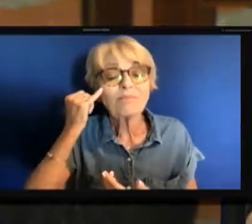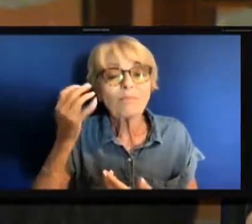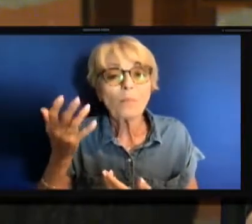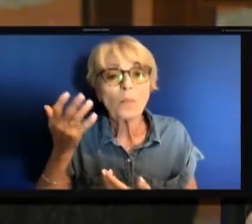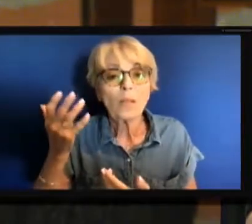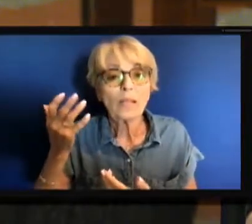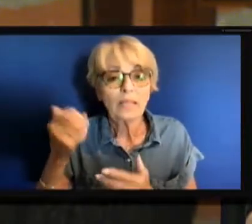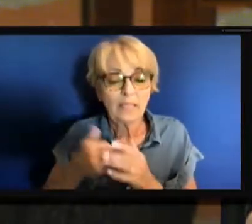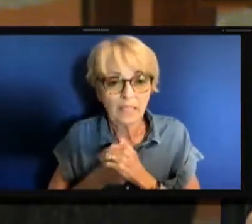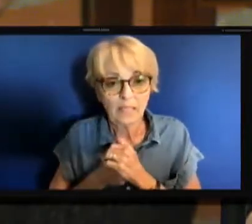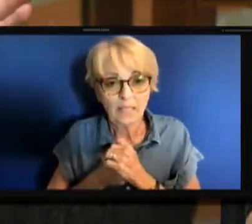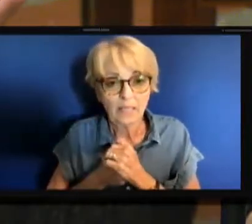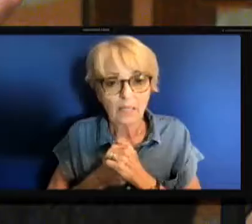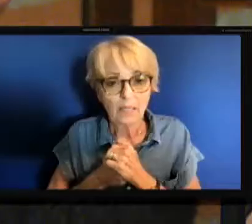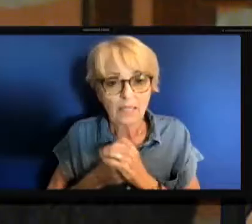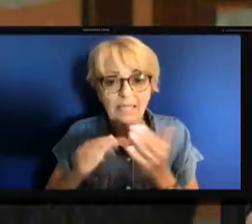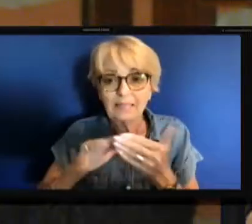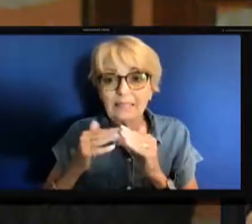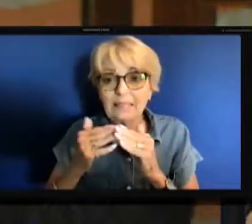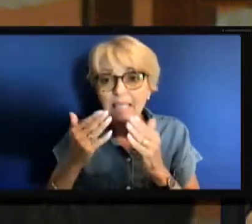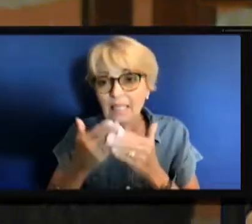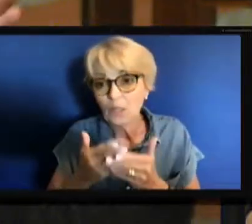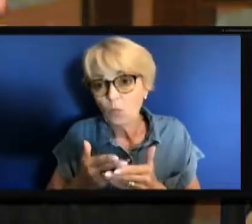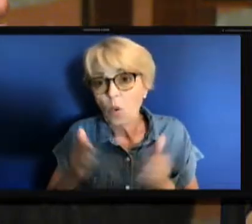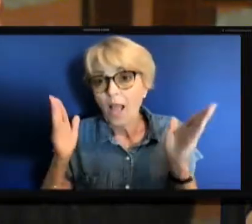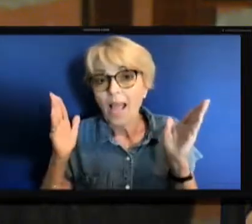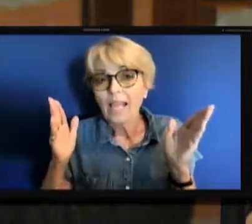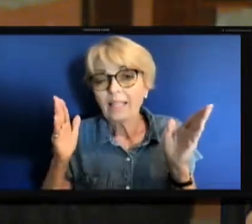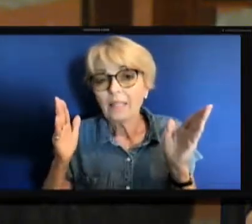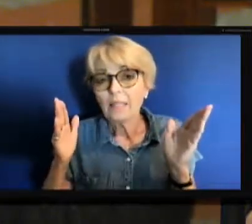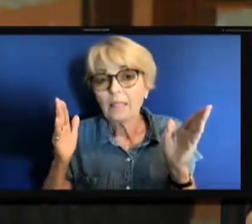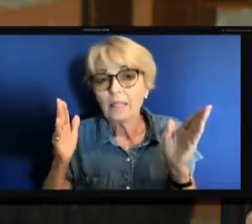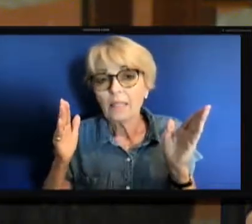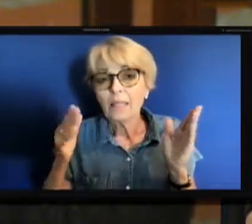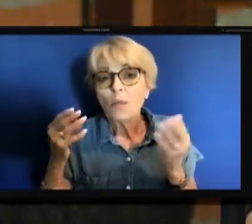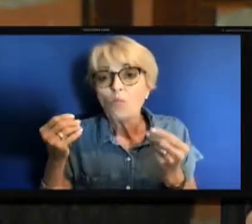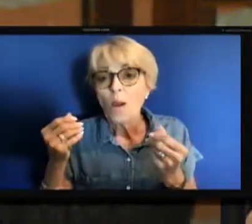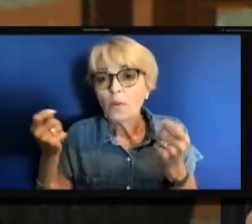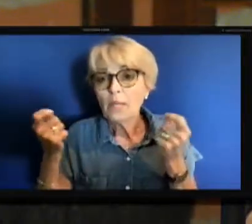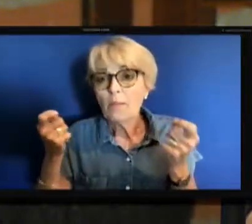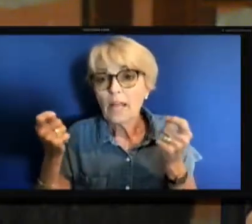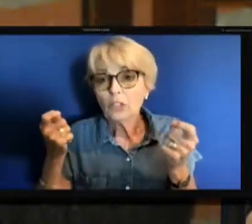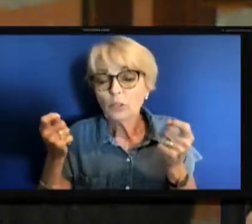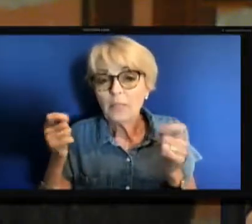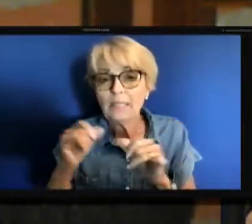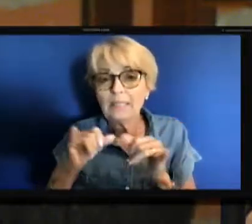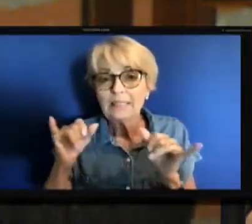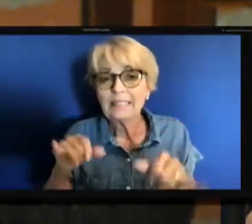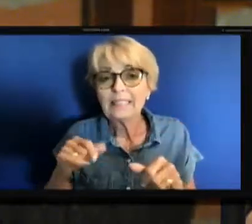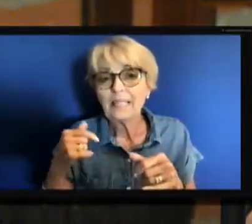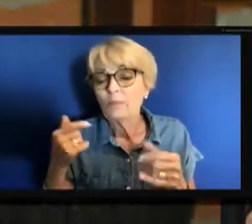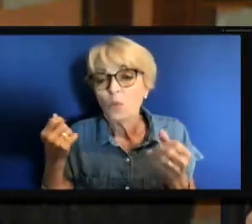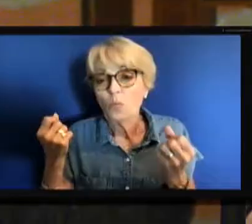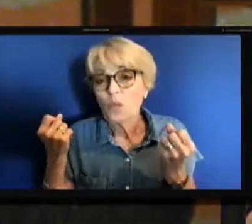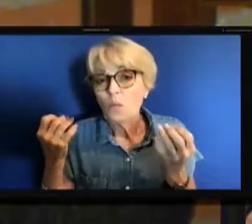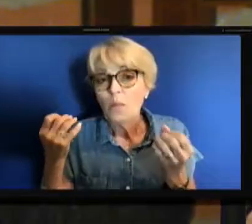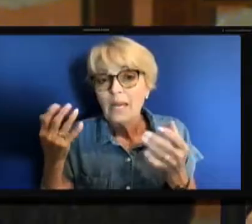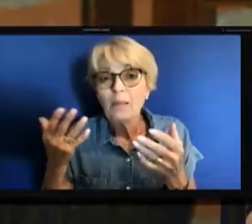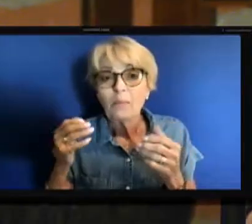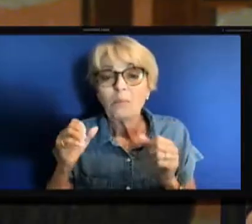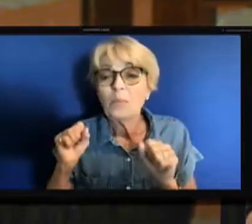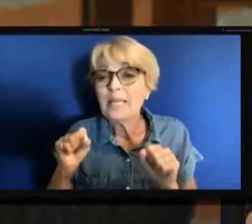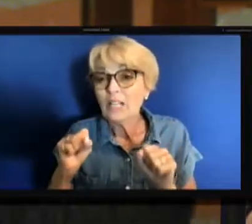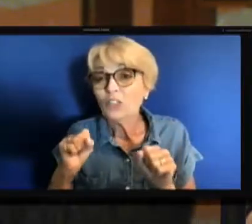the citywide content management system, where many and potentially all